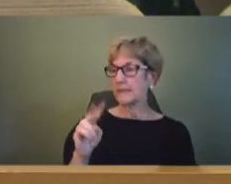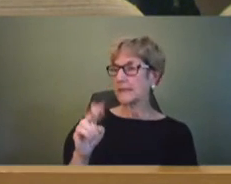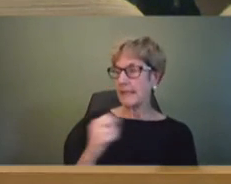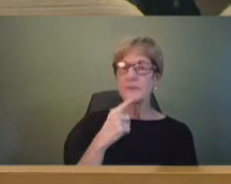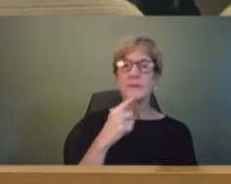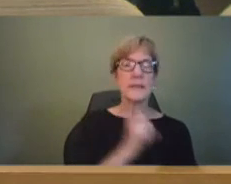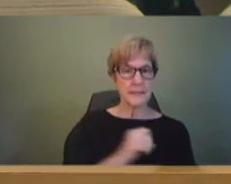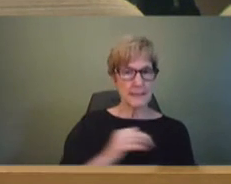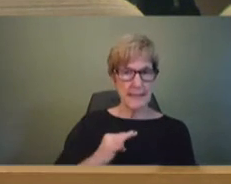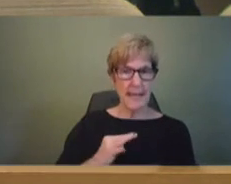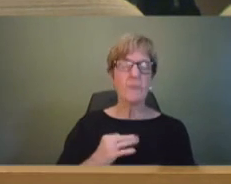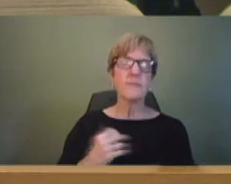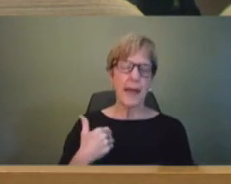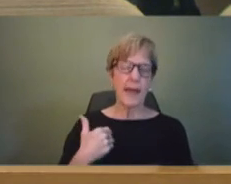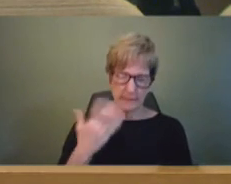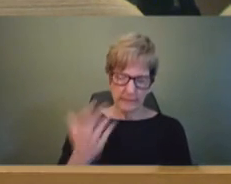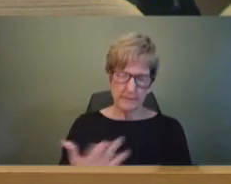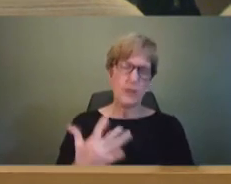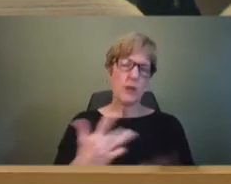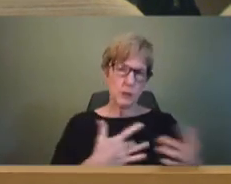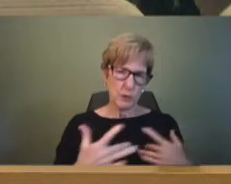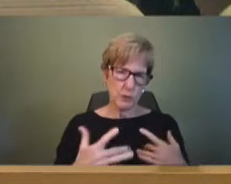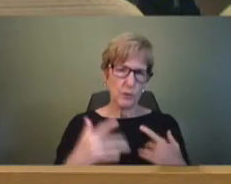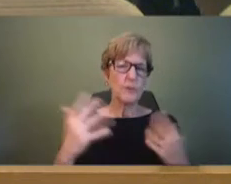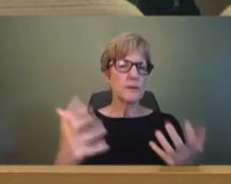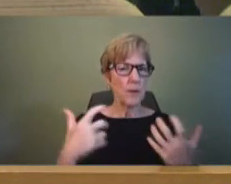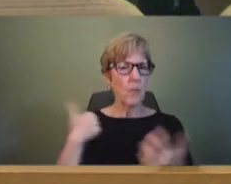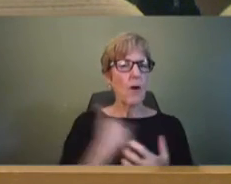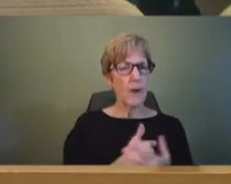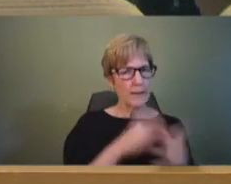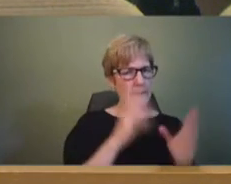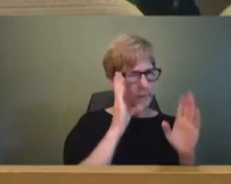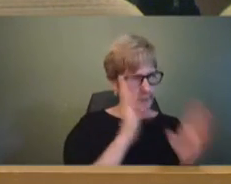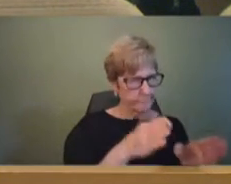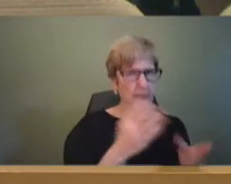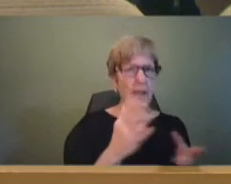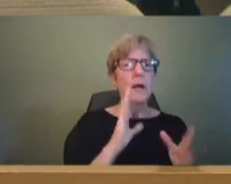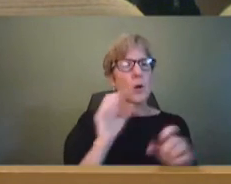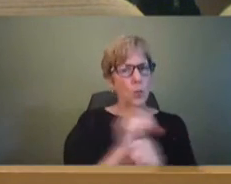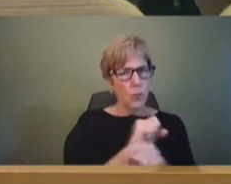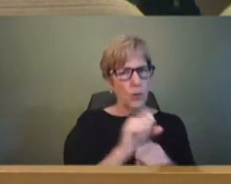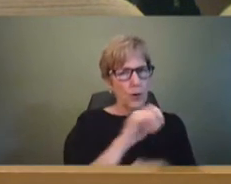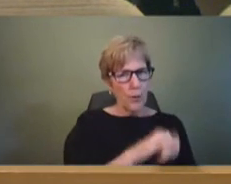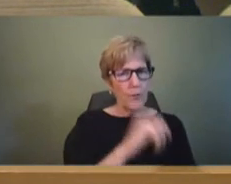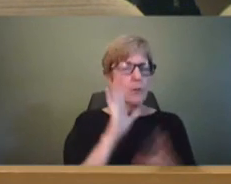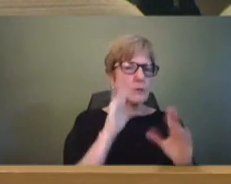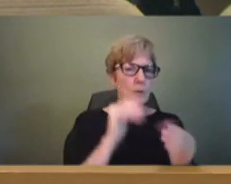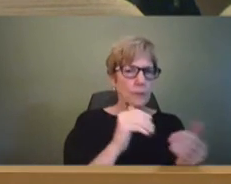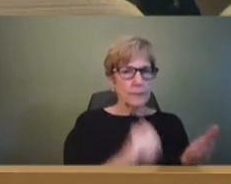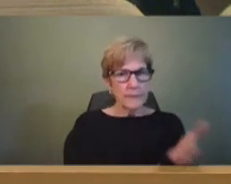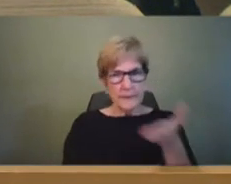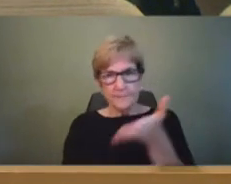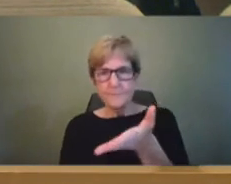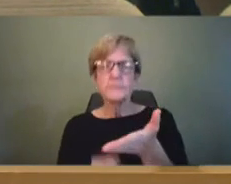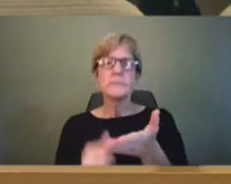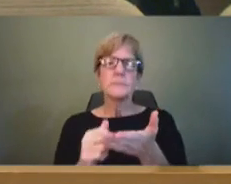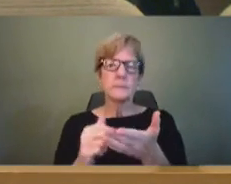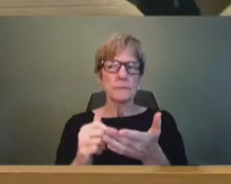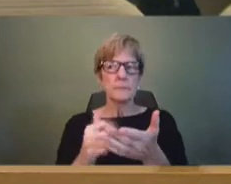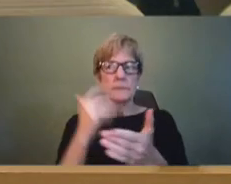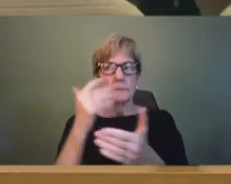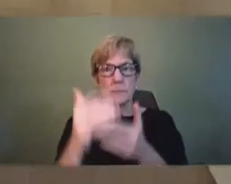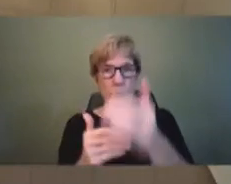outstanding uh concerns they'd like us to address so we'll work on those and hopefully um have some of the make a step forward in our next